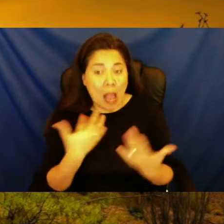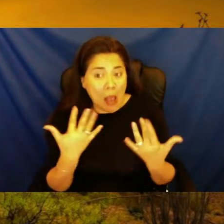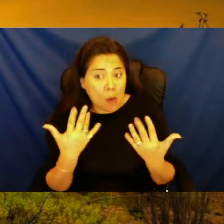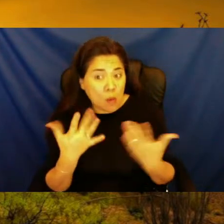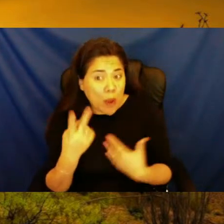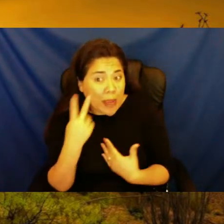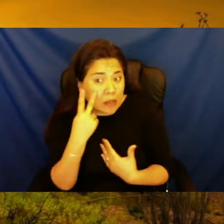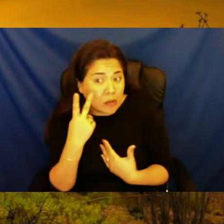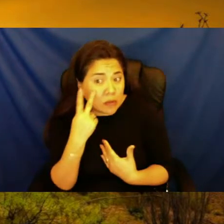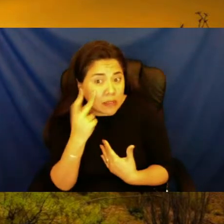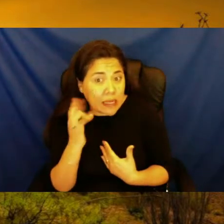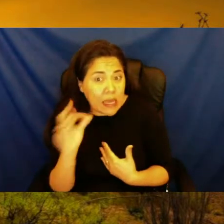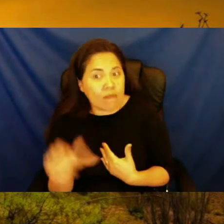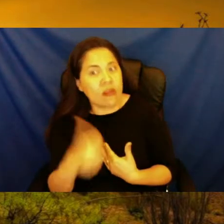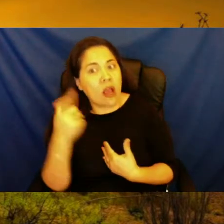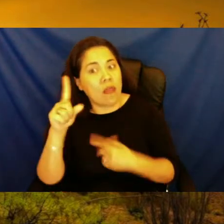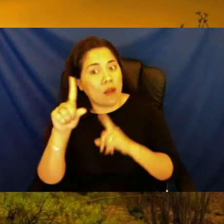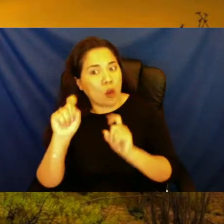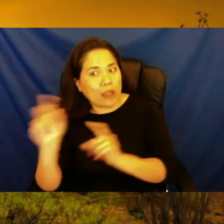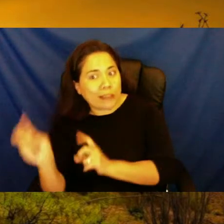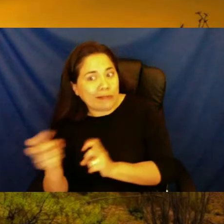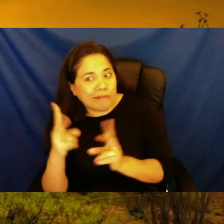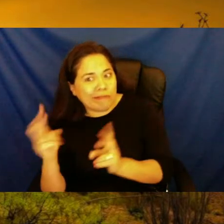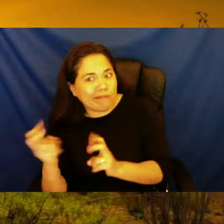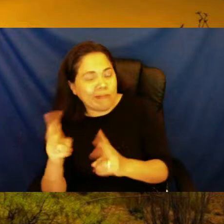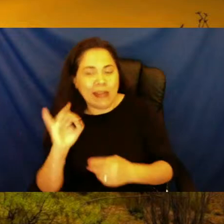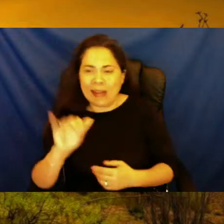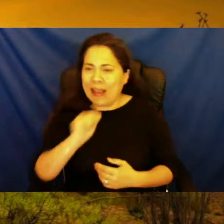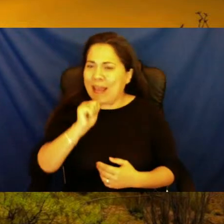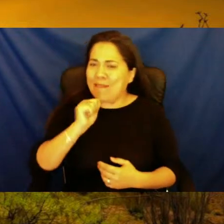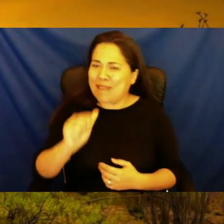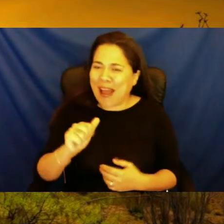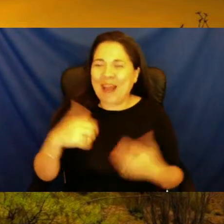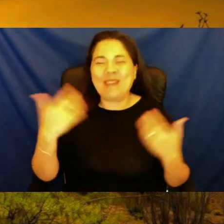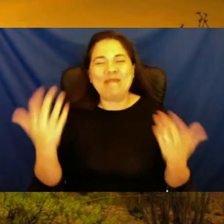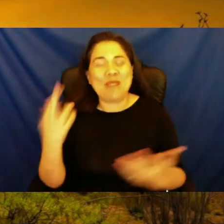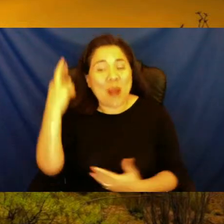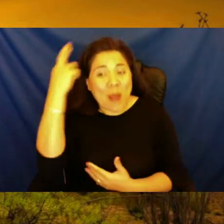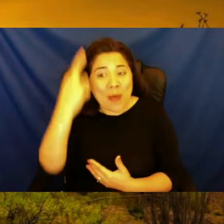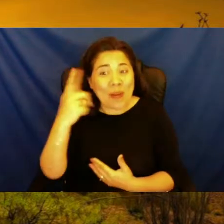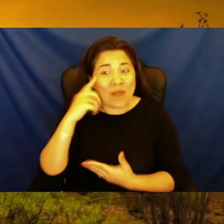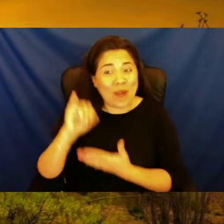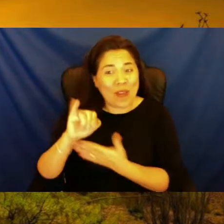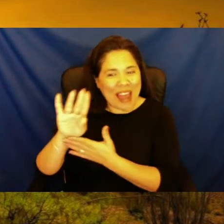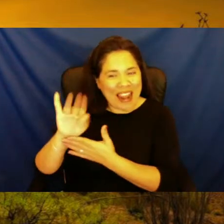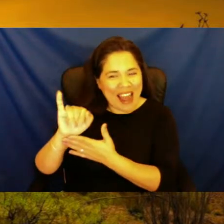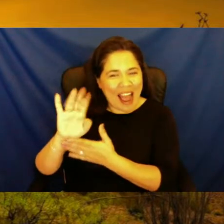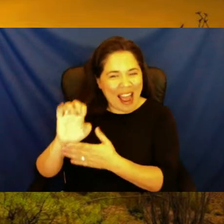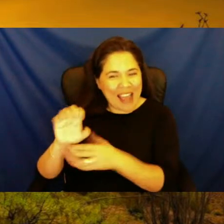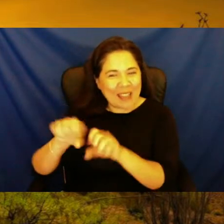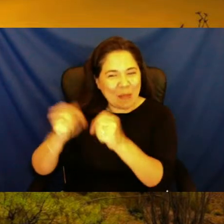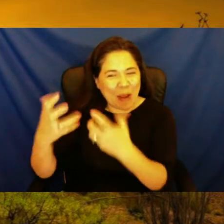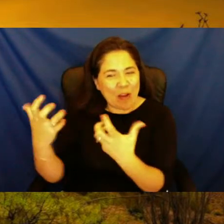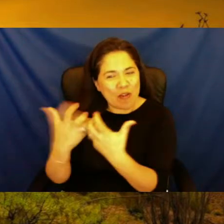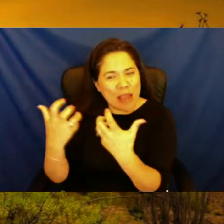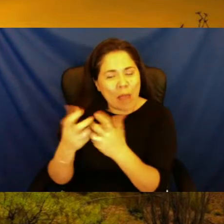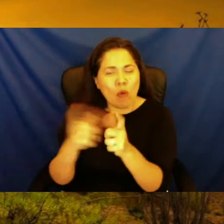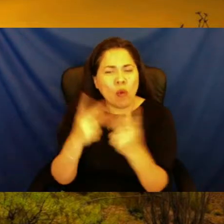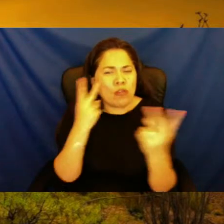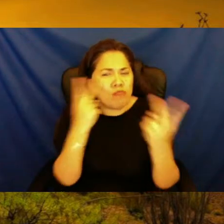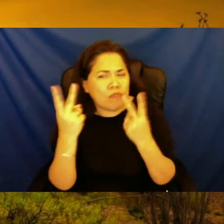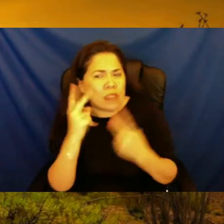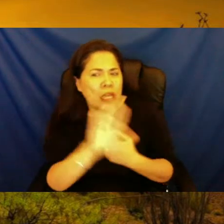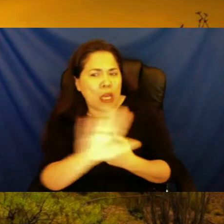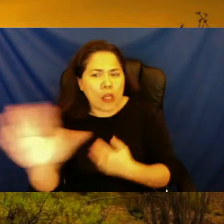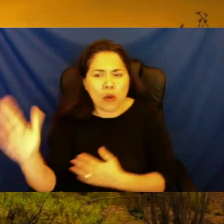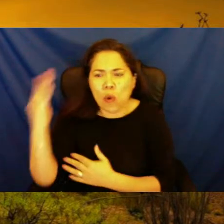if we can get the other questions put up. But if not, the reason we're doing the icebreaker is we wanted to gauge our audience's knowledge. How